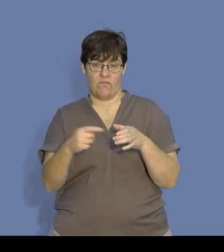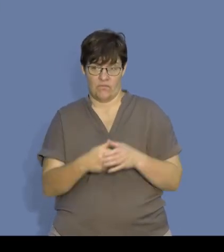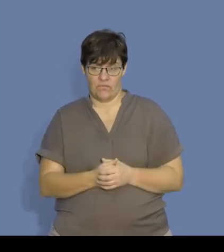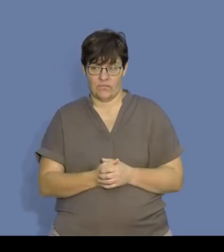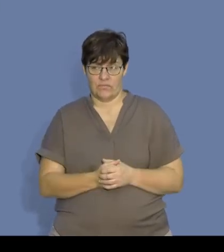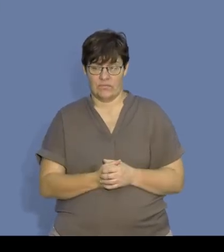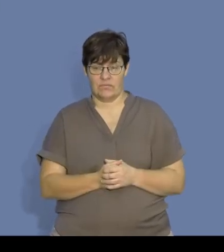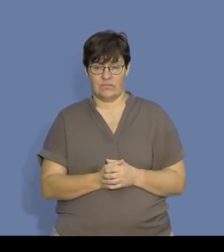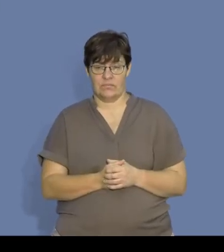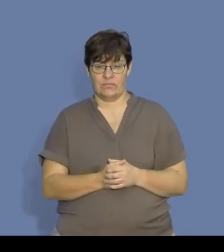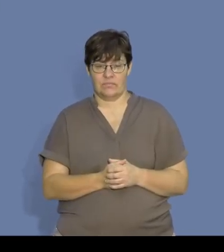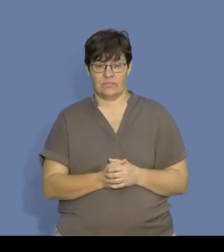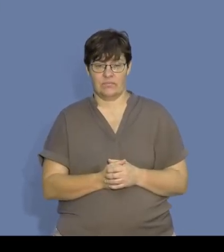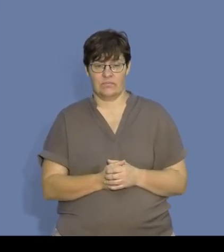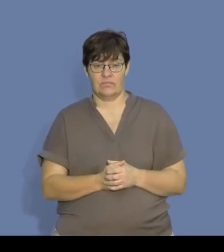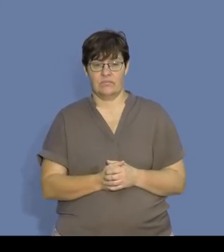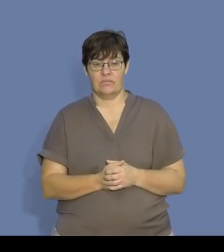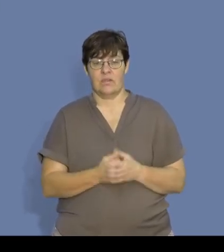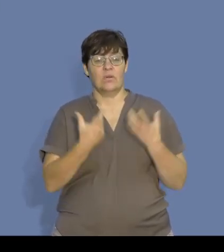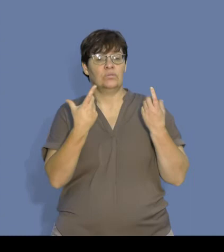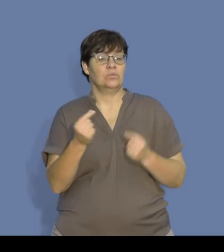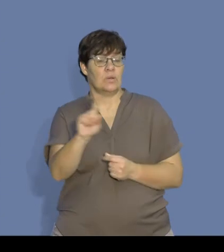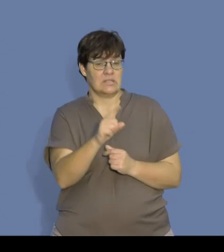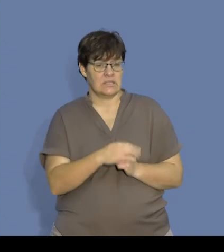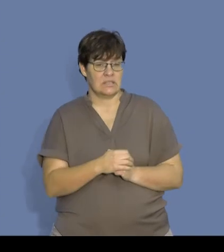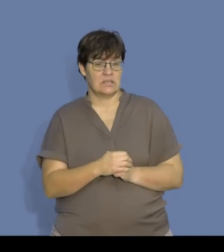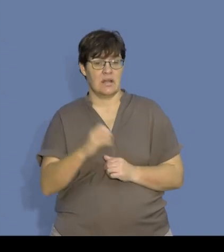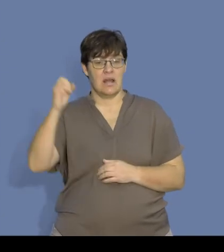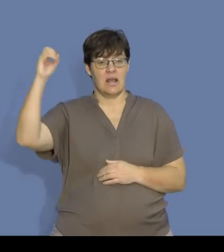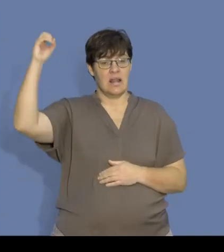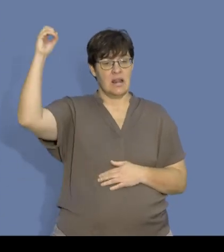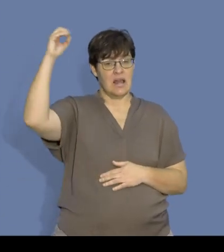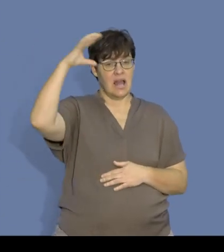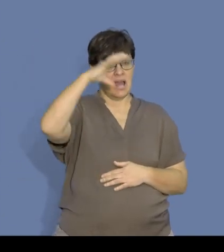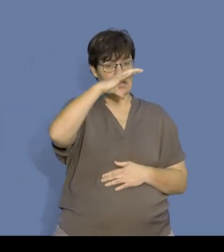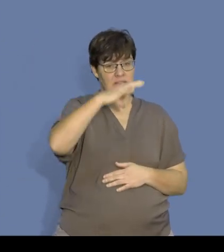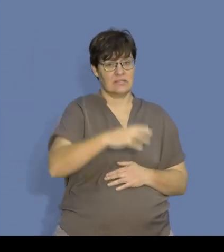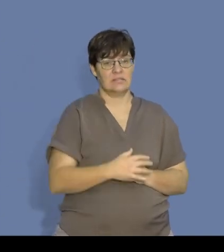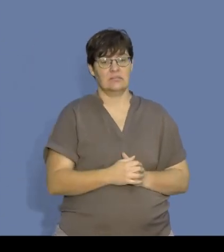So, what we then do is we shine light